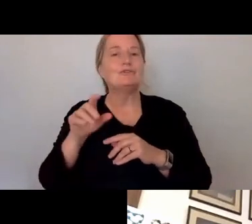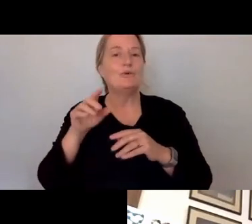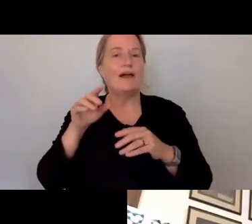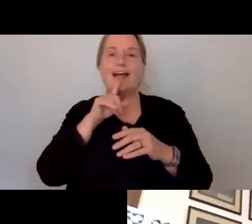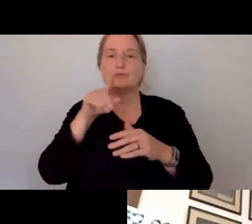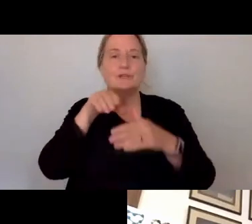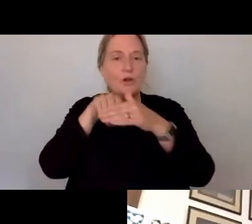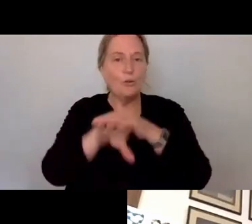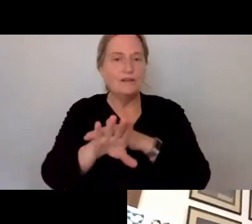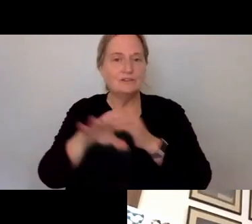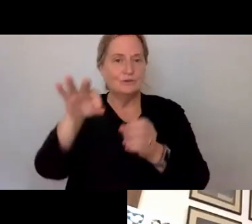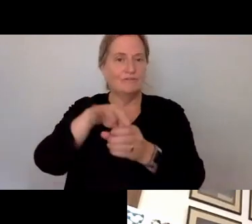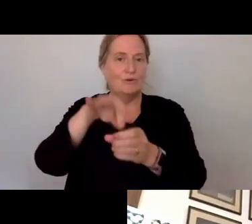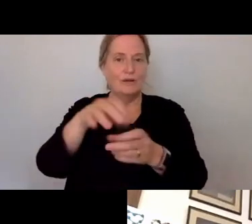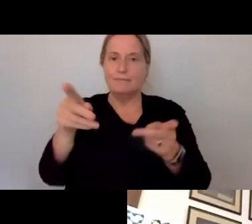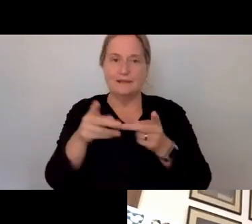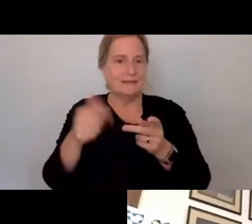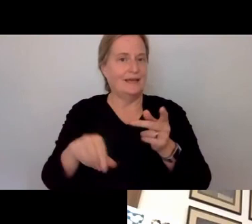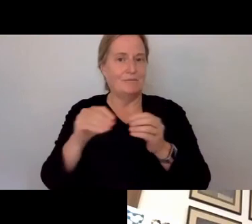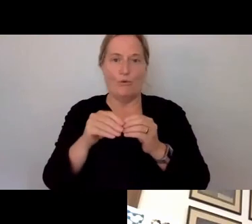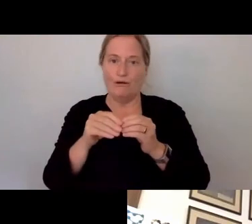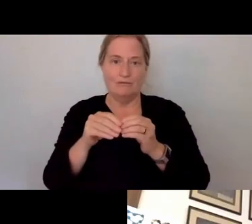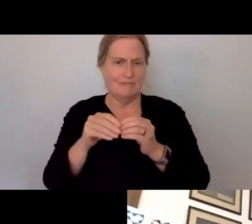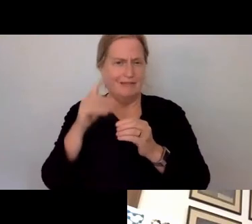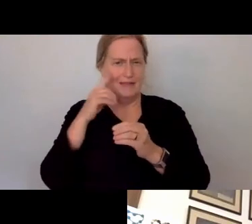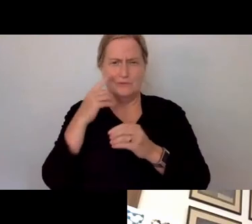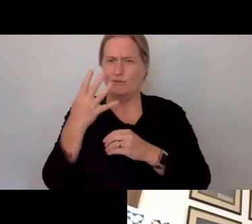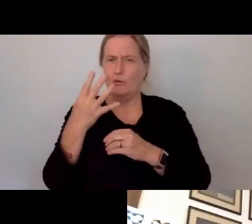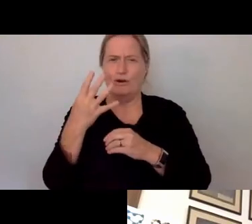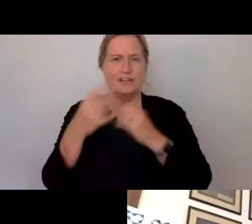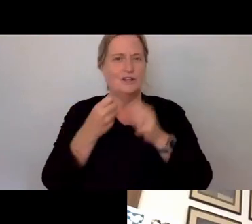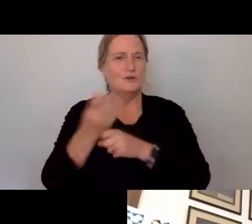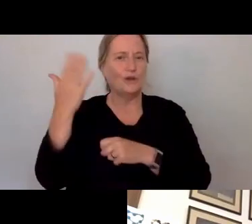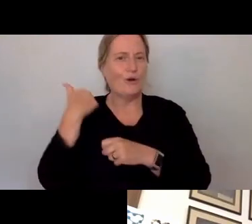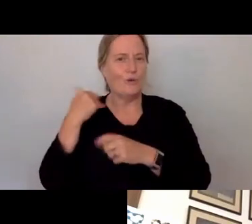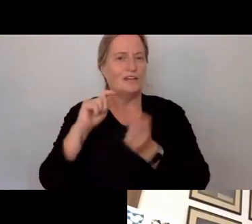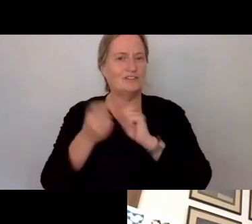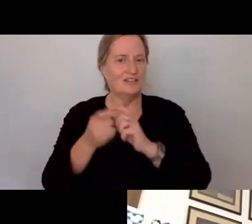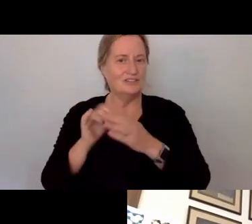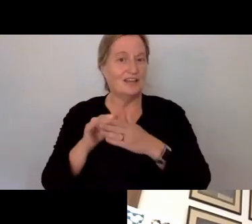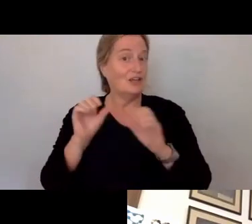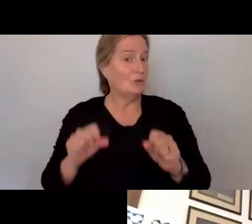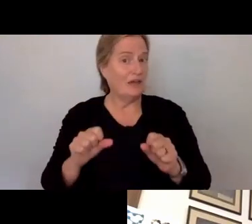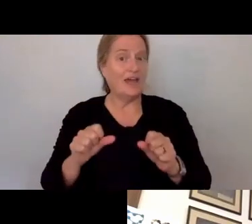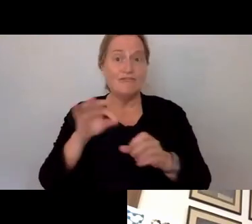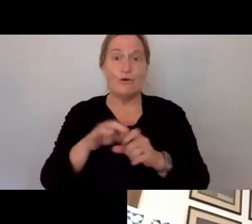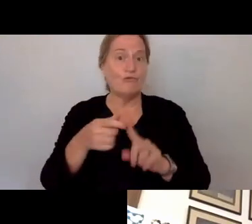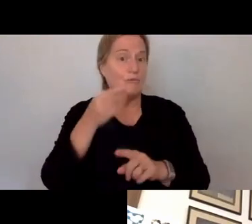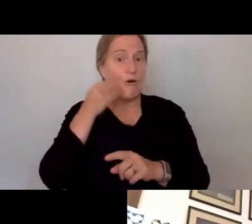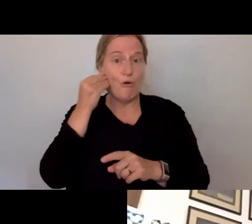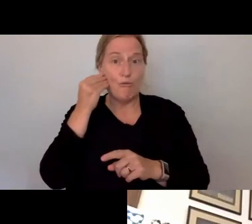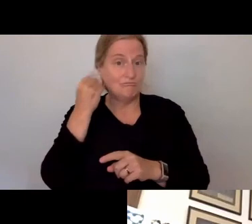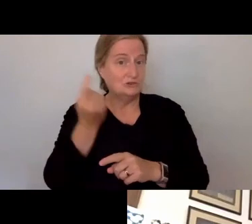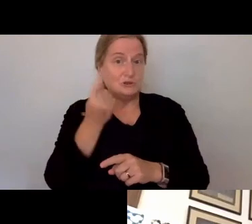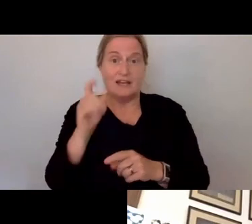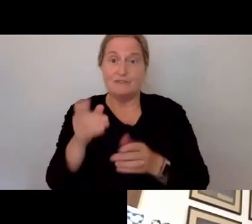excuse absentee changed? It was 4 years ago or something, not a long time ago. But I think to accommodate what John was suggesting,